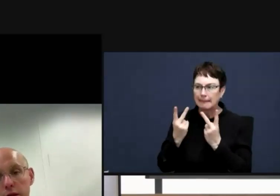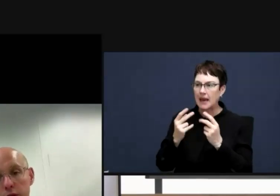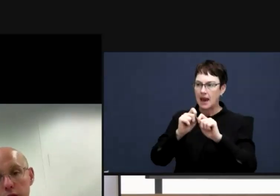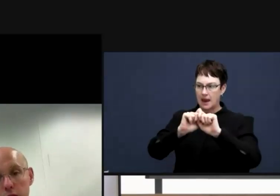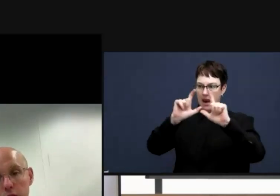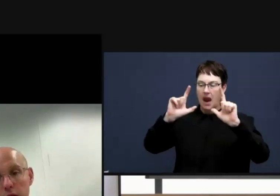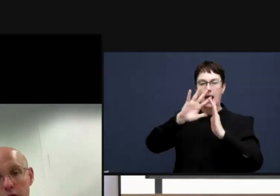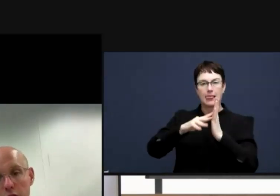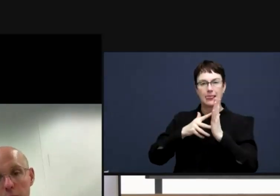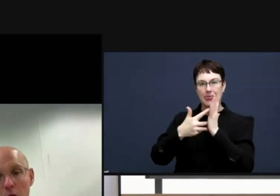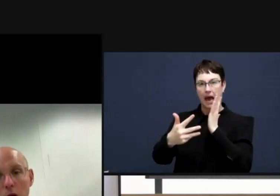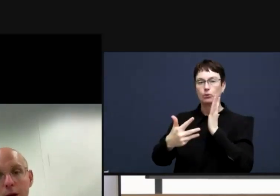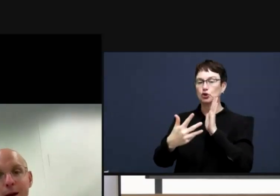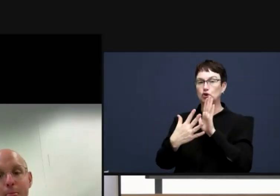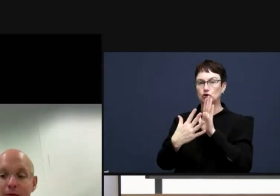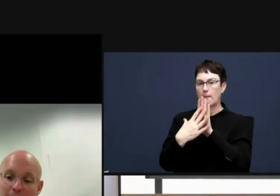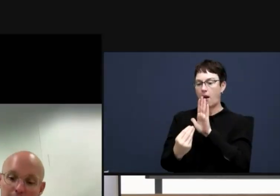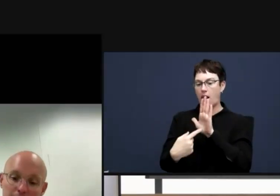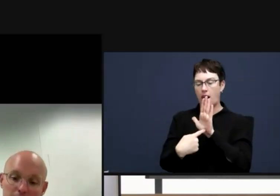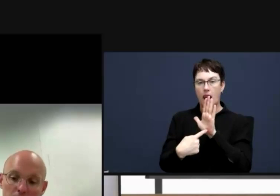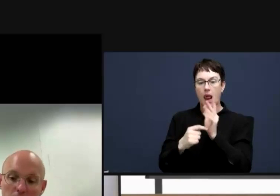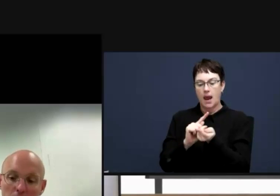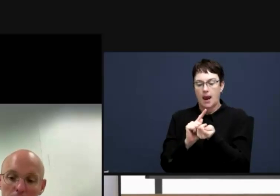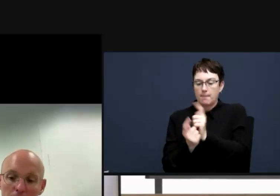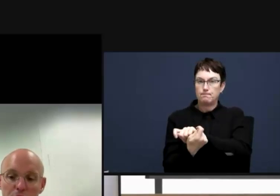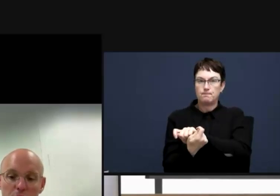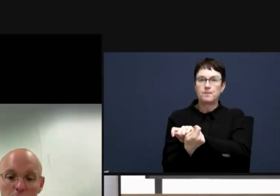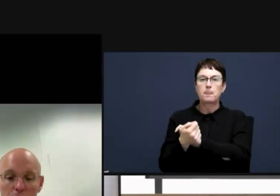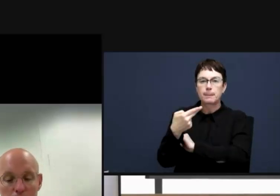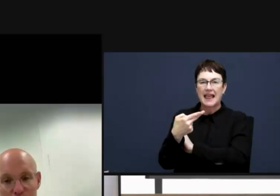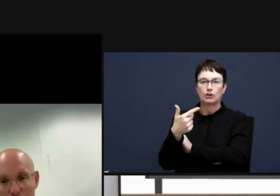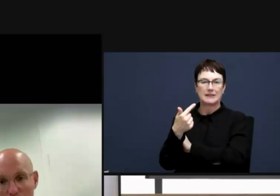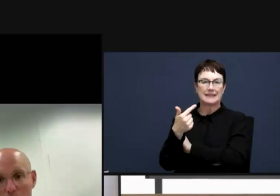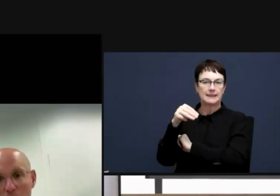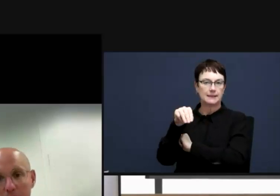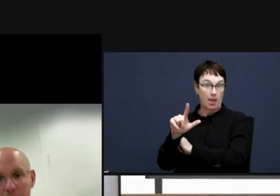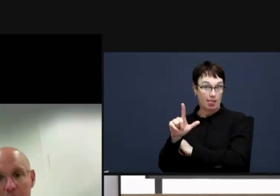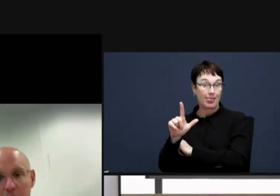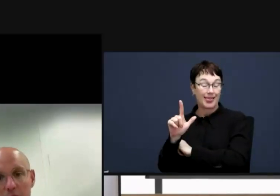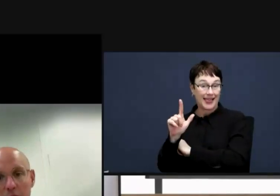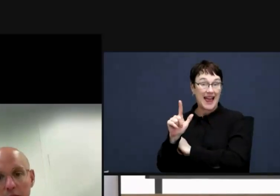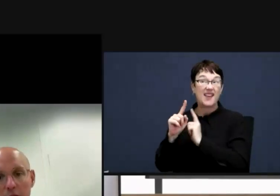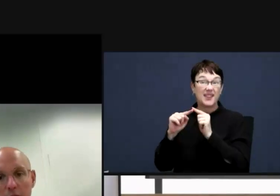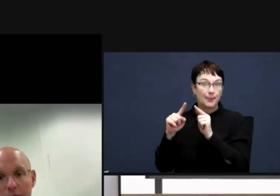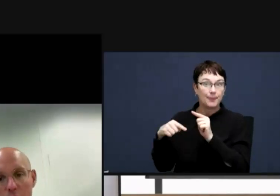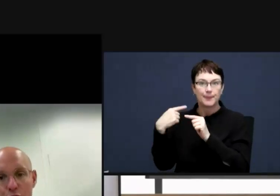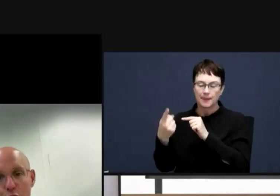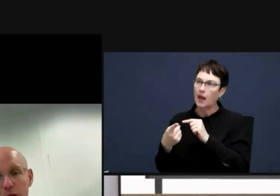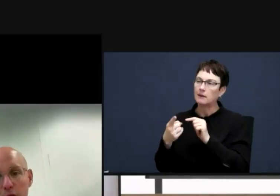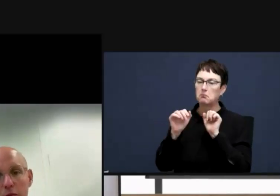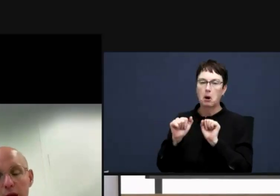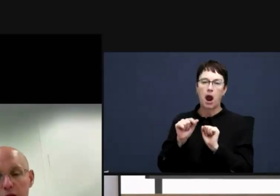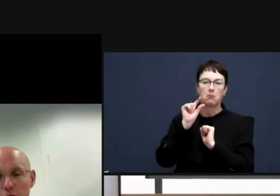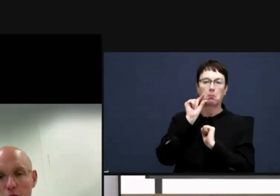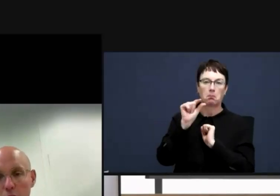then transfer it to HTML. And then some editing can or